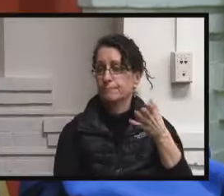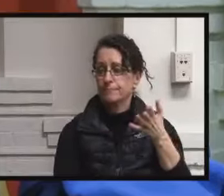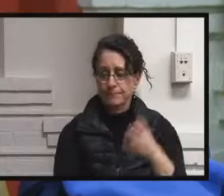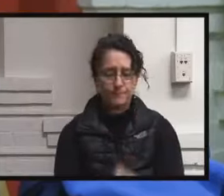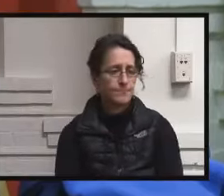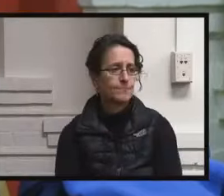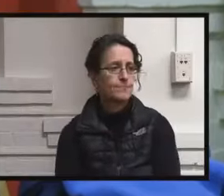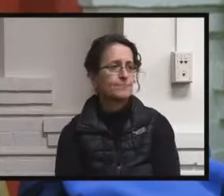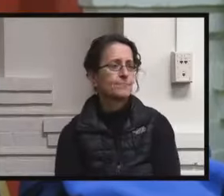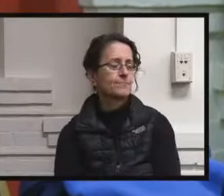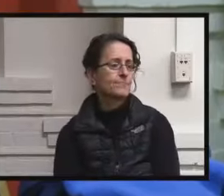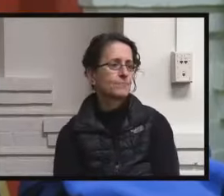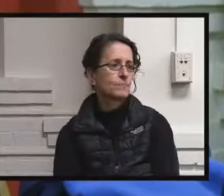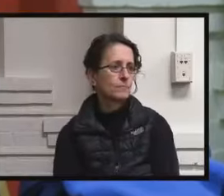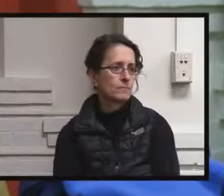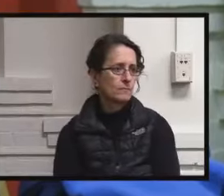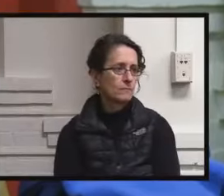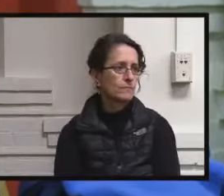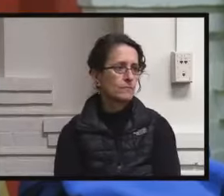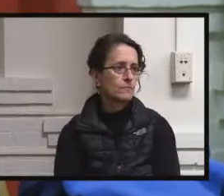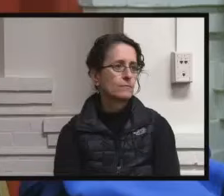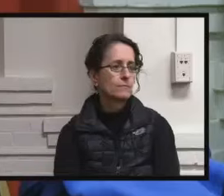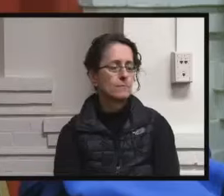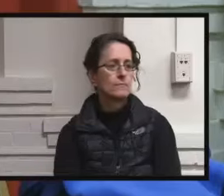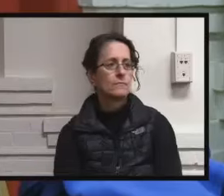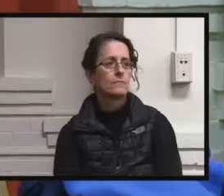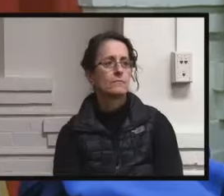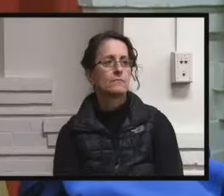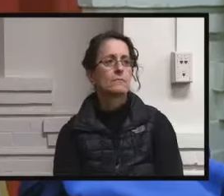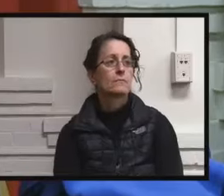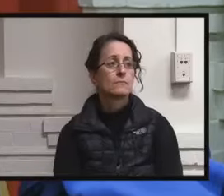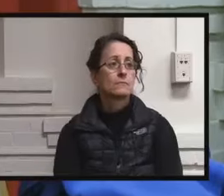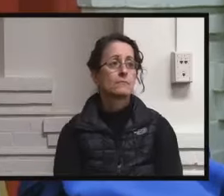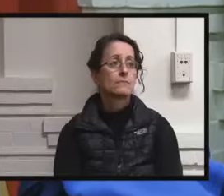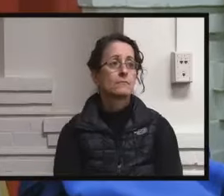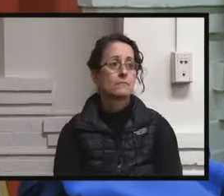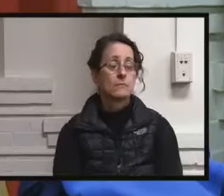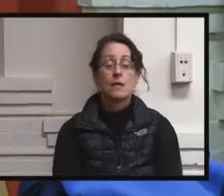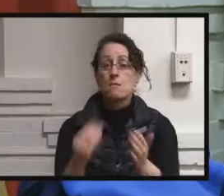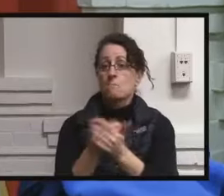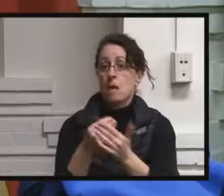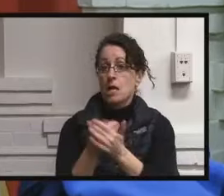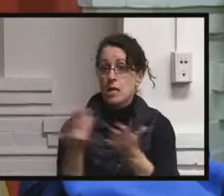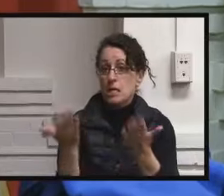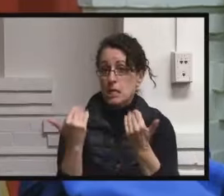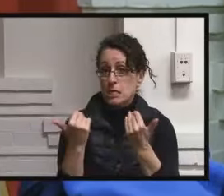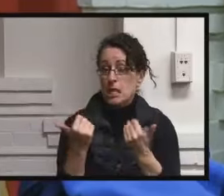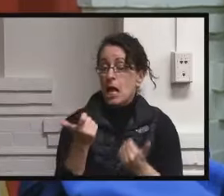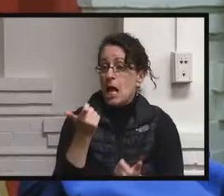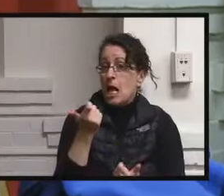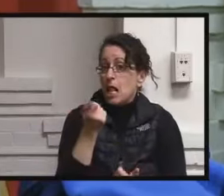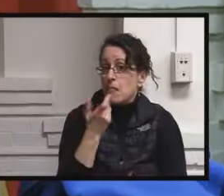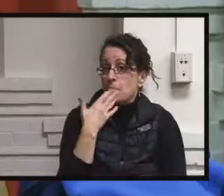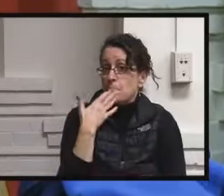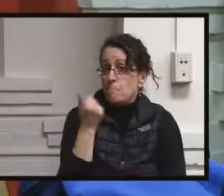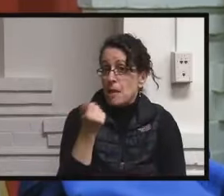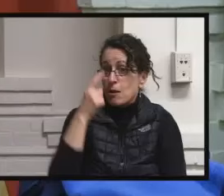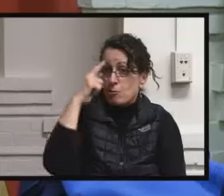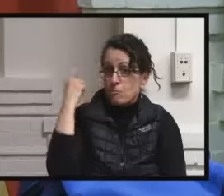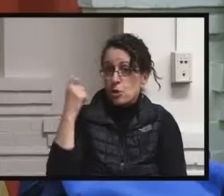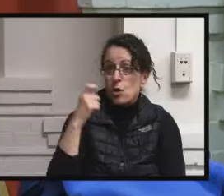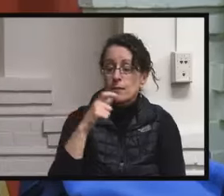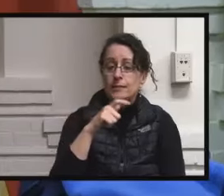Okay. Part of the reason why the revenue numbers are a little bit better than we thought that they would be was because there was a MRF down